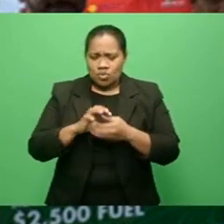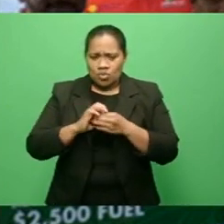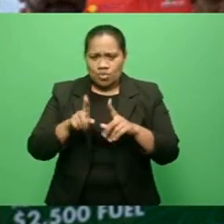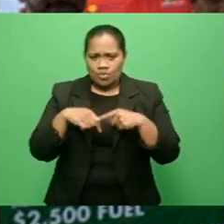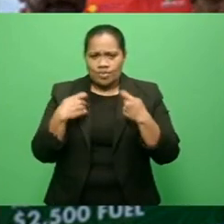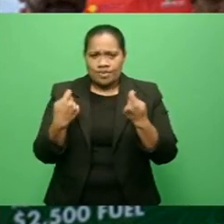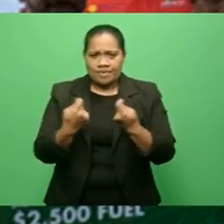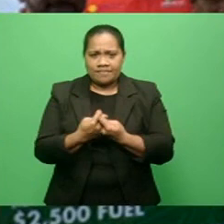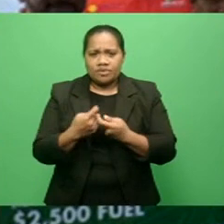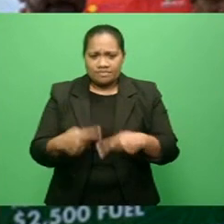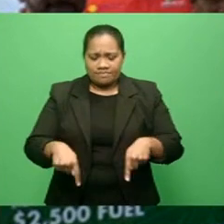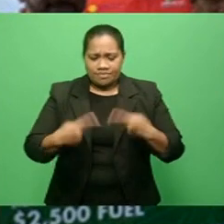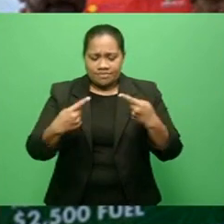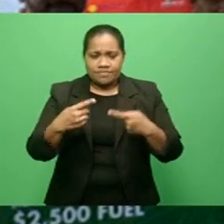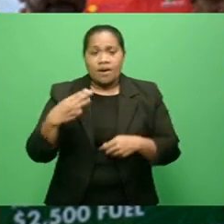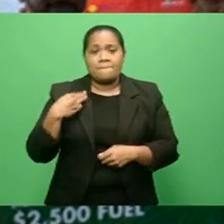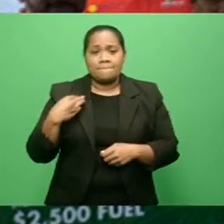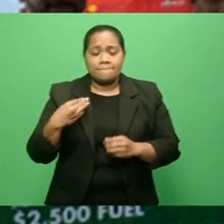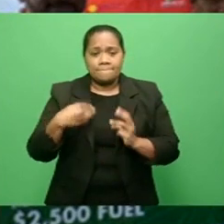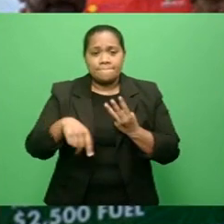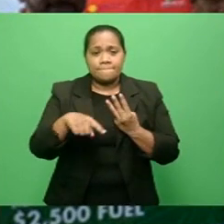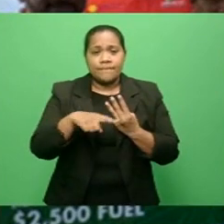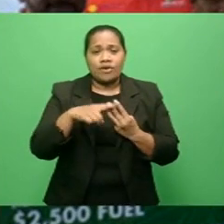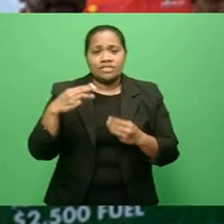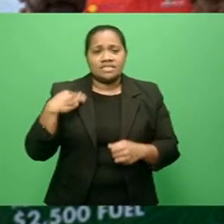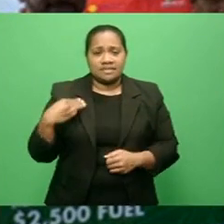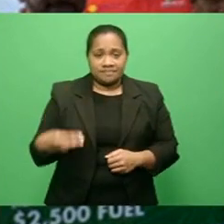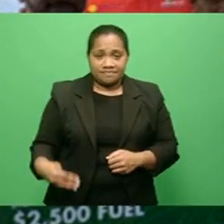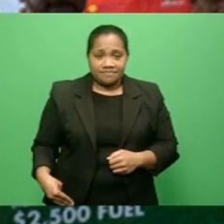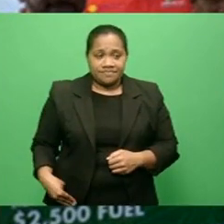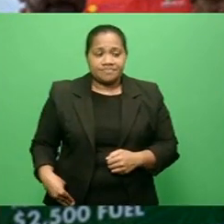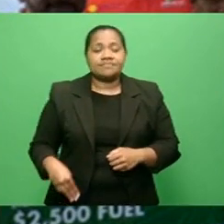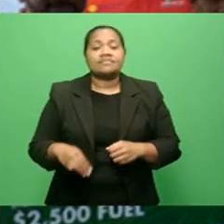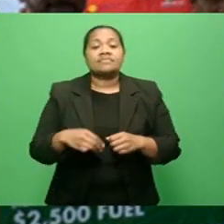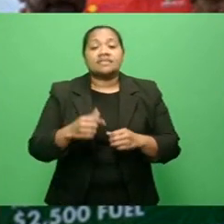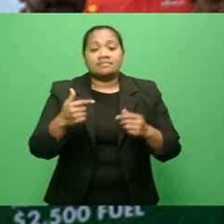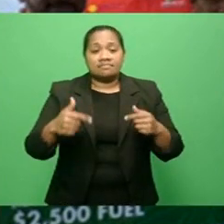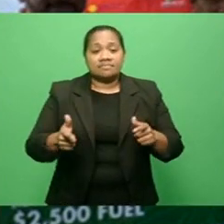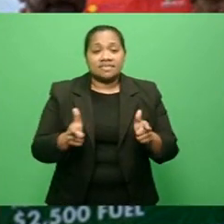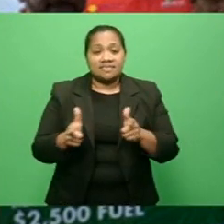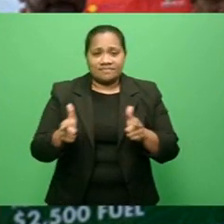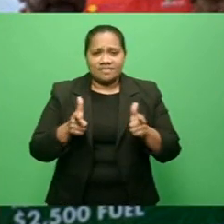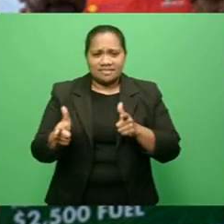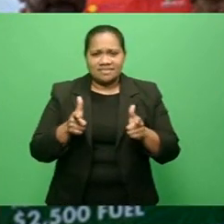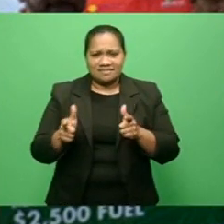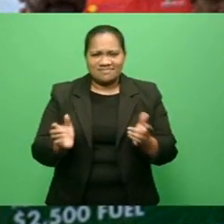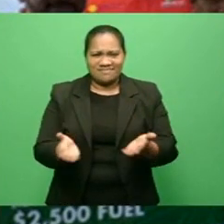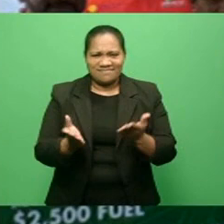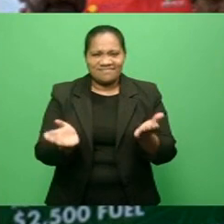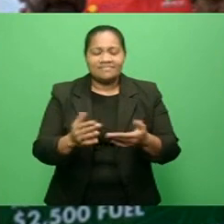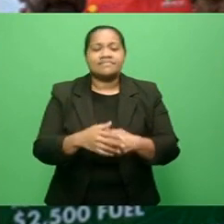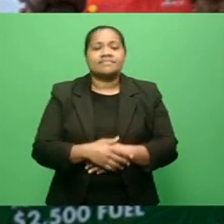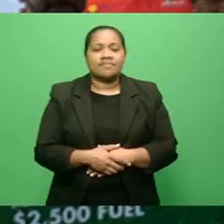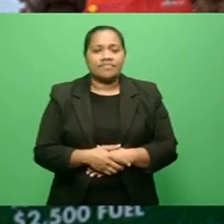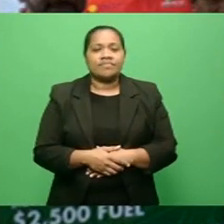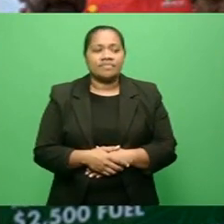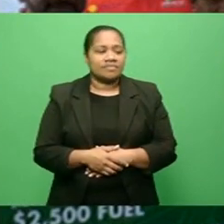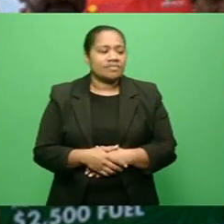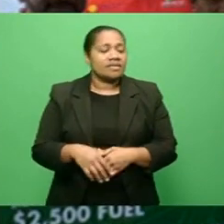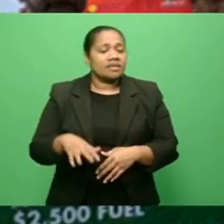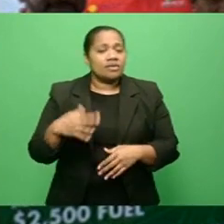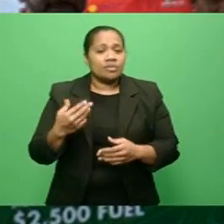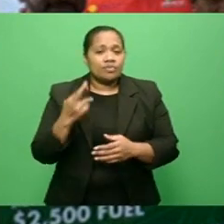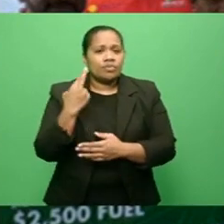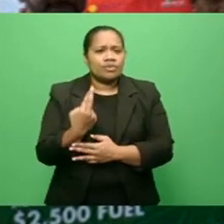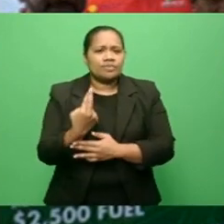Better Maris Sevens tournament. Maris Rugby President Lawrence Tikaram confirms these players will represent Mizuno Barbers.